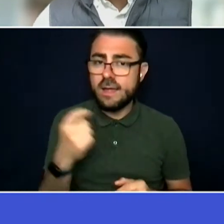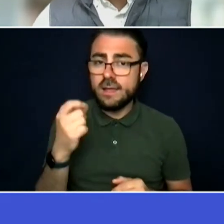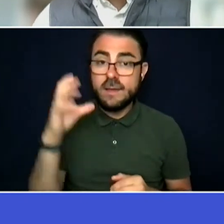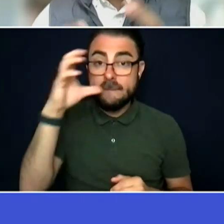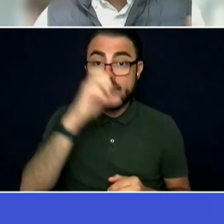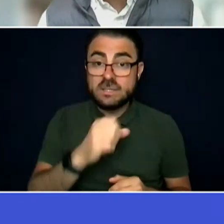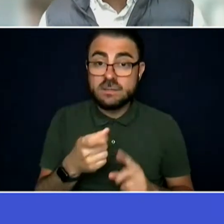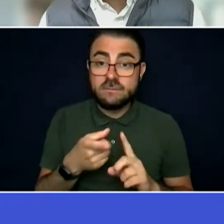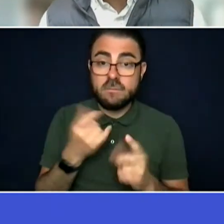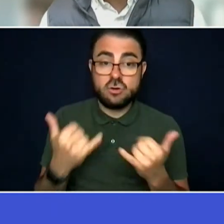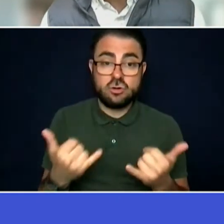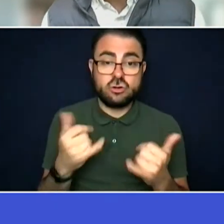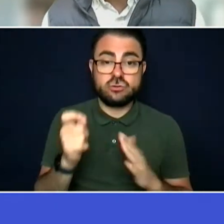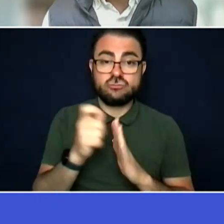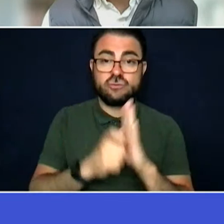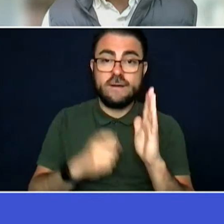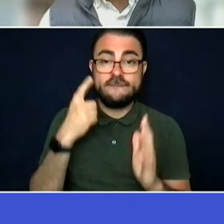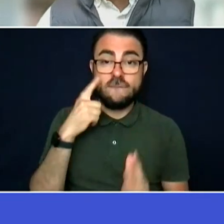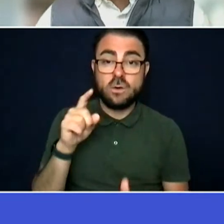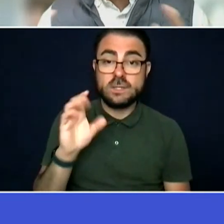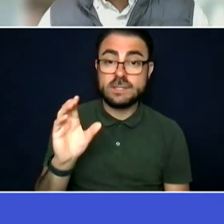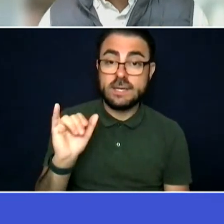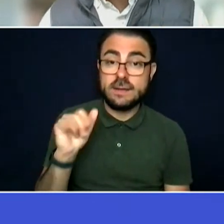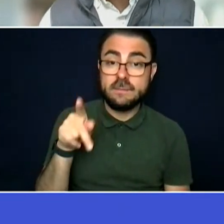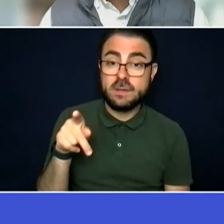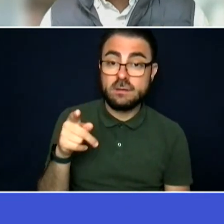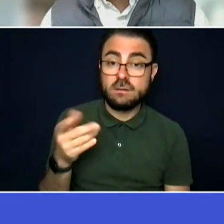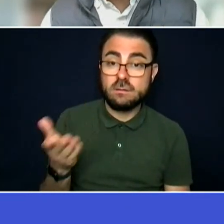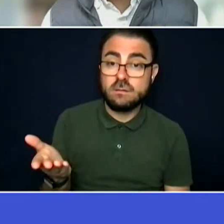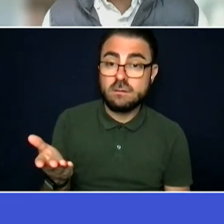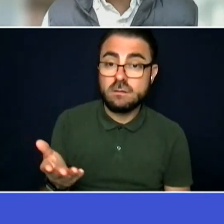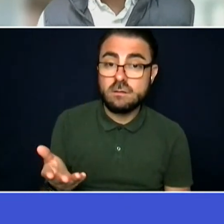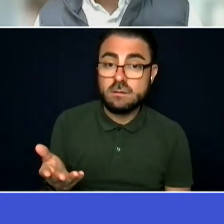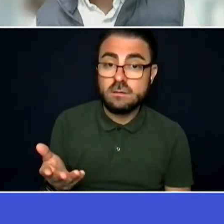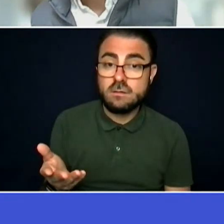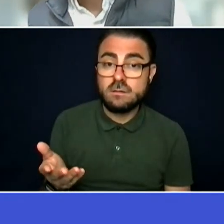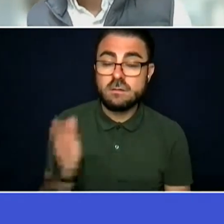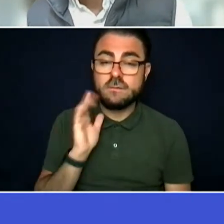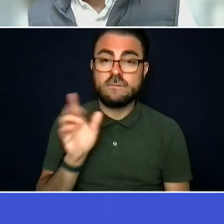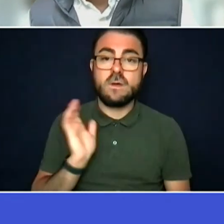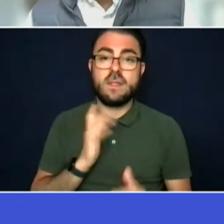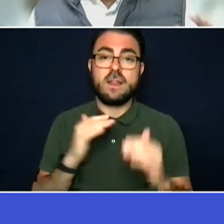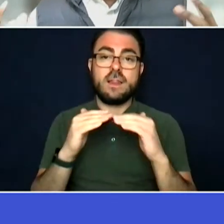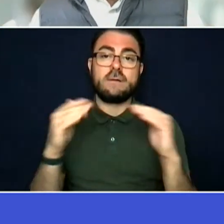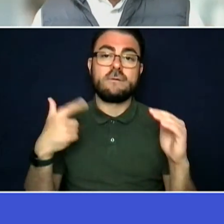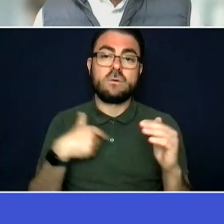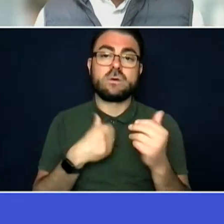of the CIP as you look at it on the whole and the level that we're trying to put this out at?